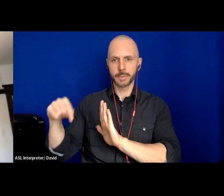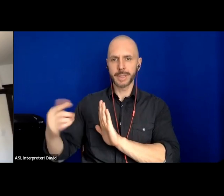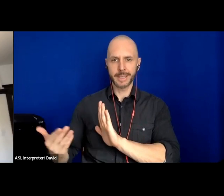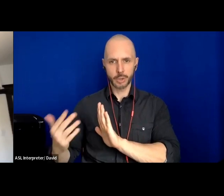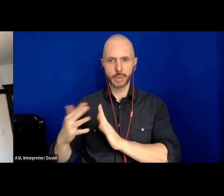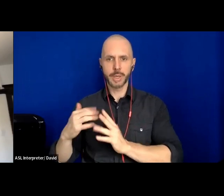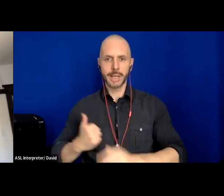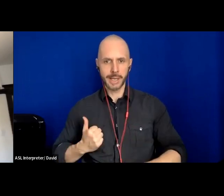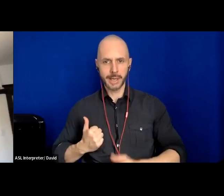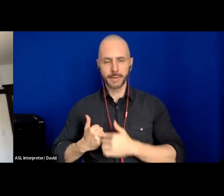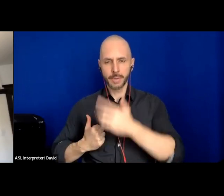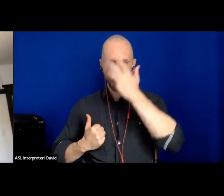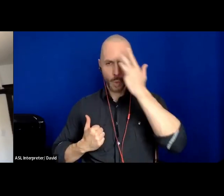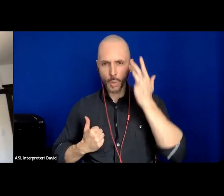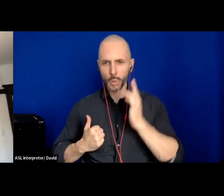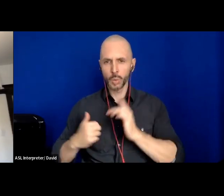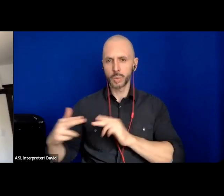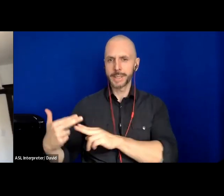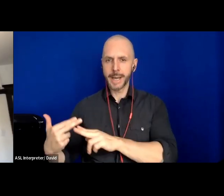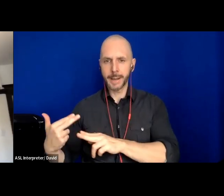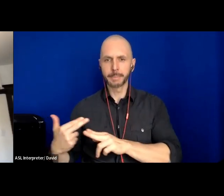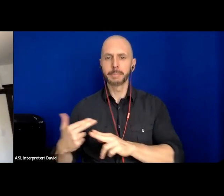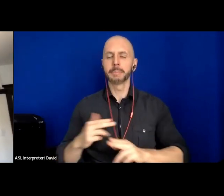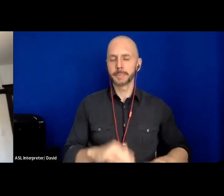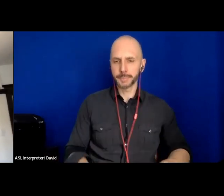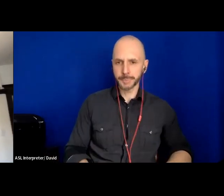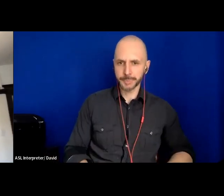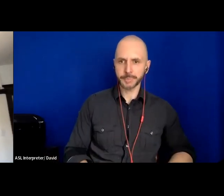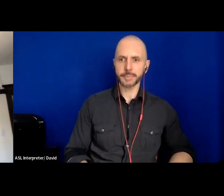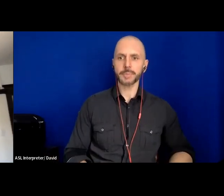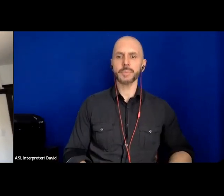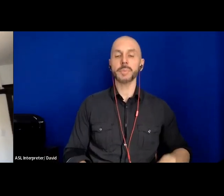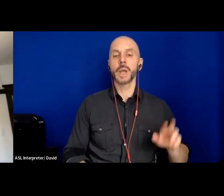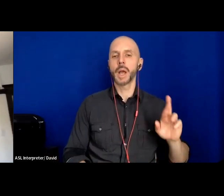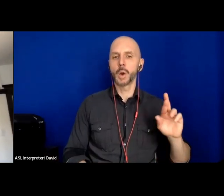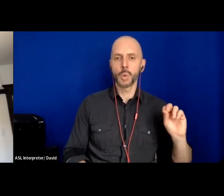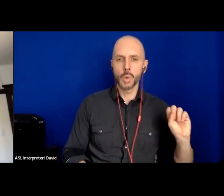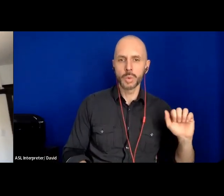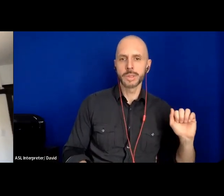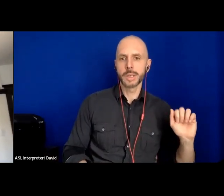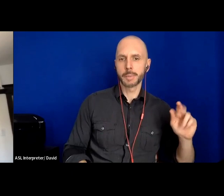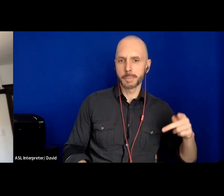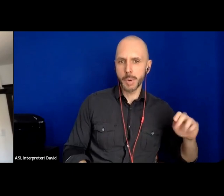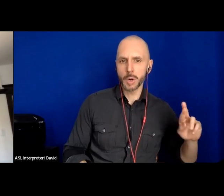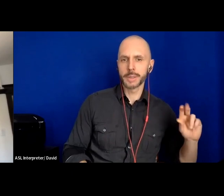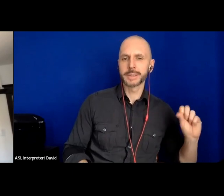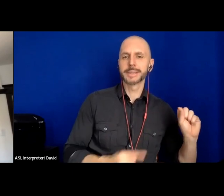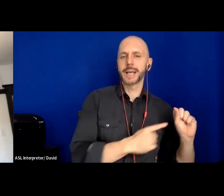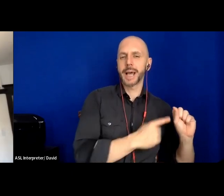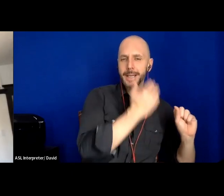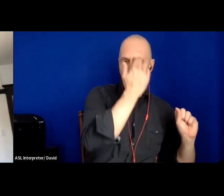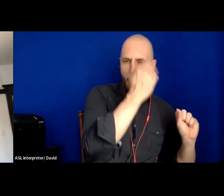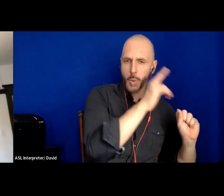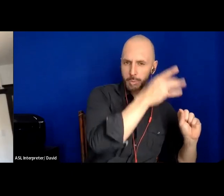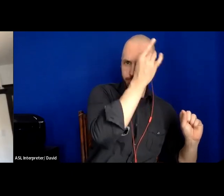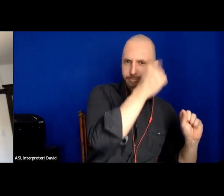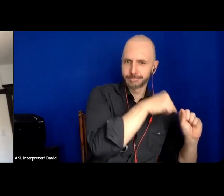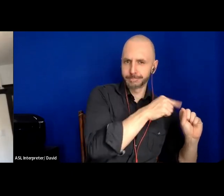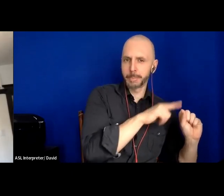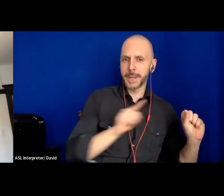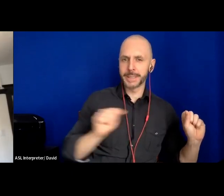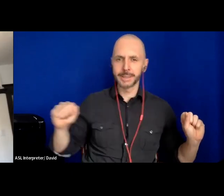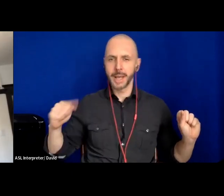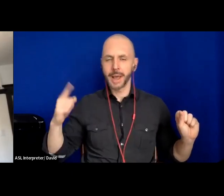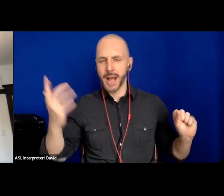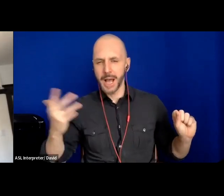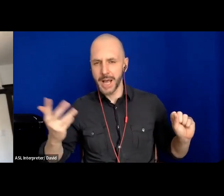So I don't know, Scott, if I've missed anything else significant you want to? I don't think so, Douglas. I'm seeing a lot of comments about people